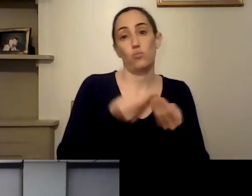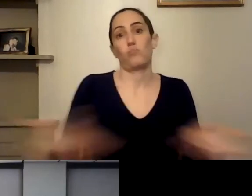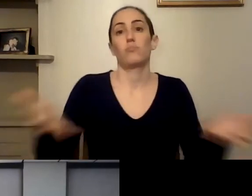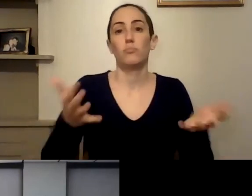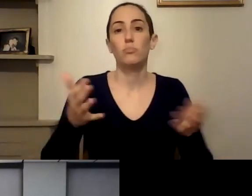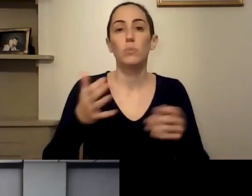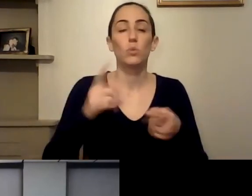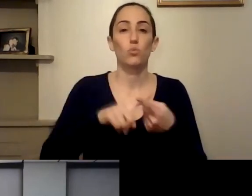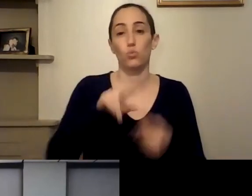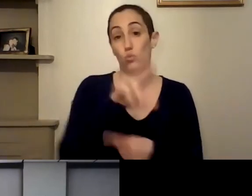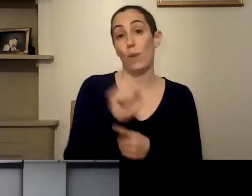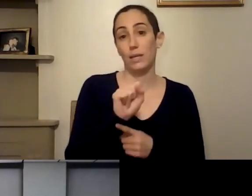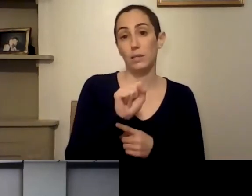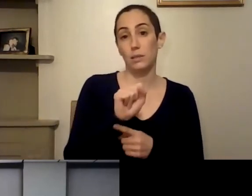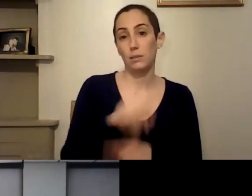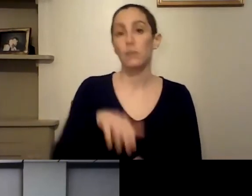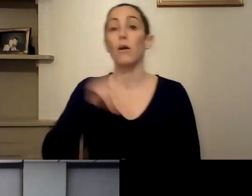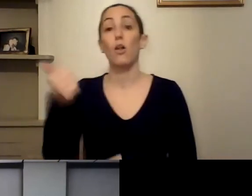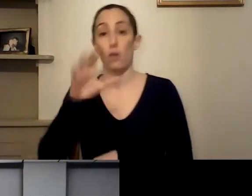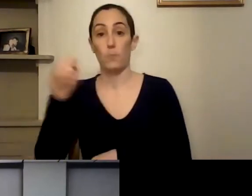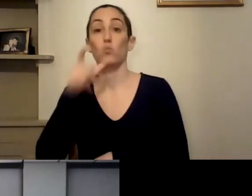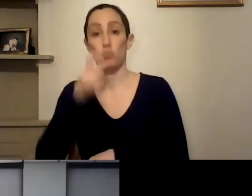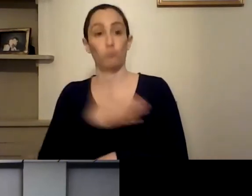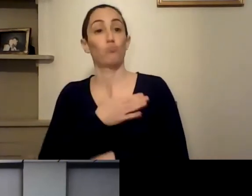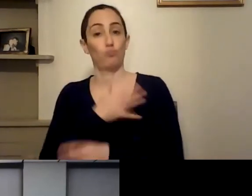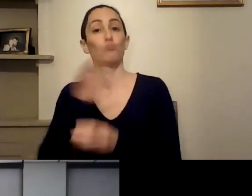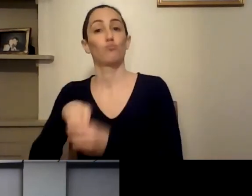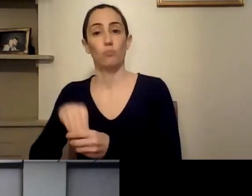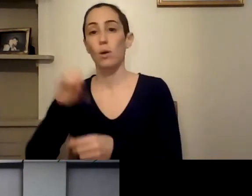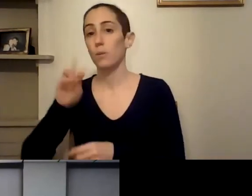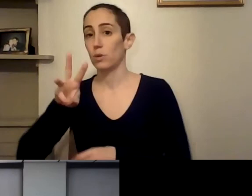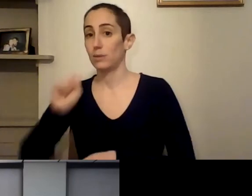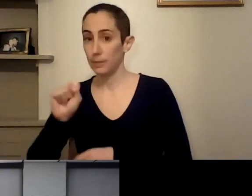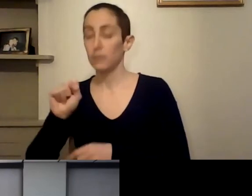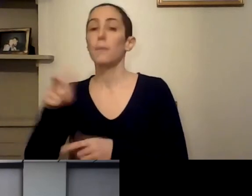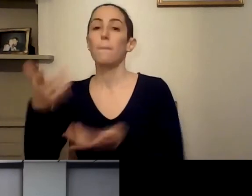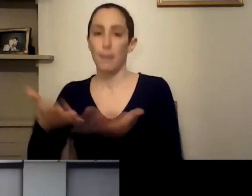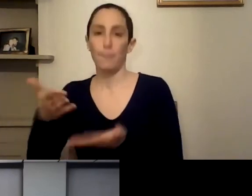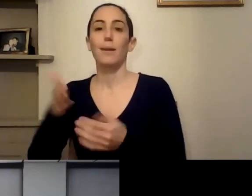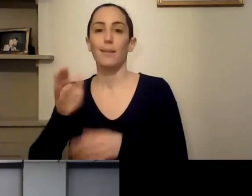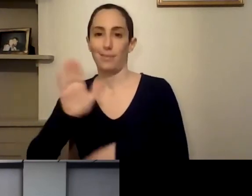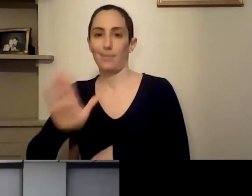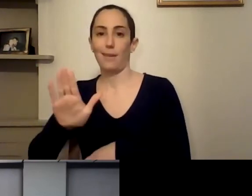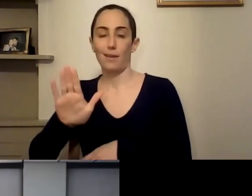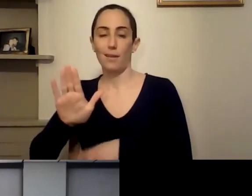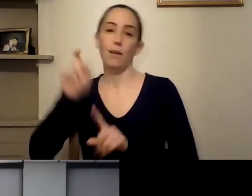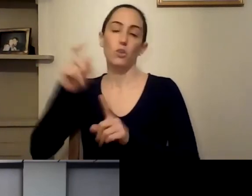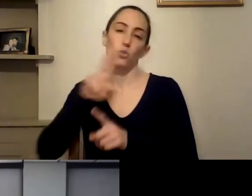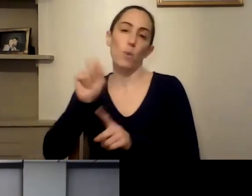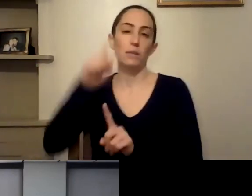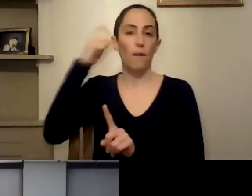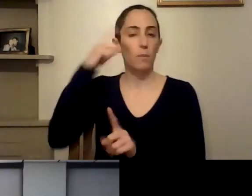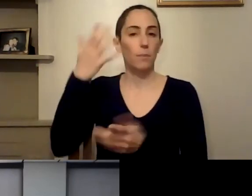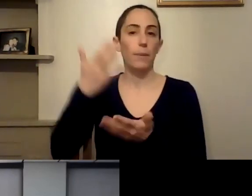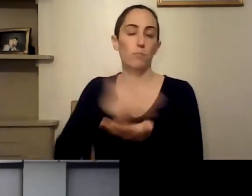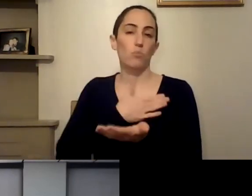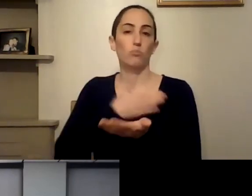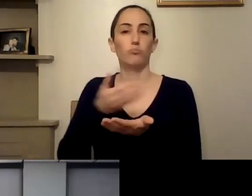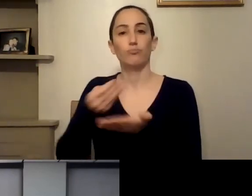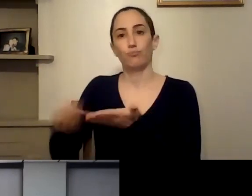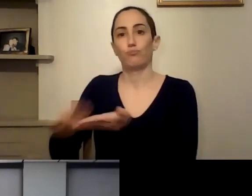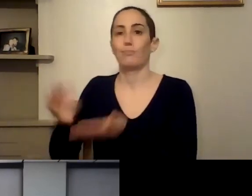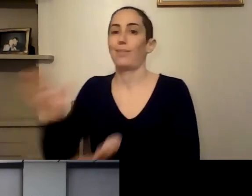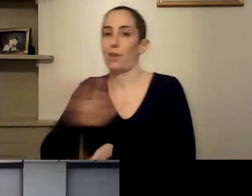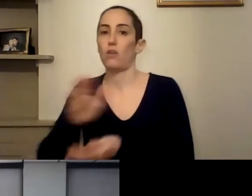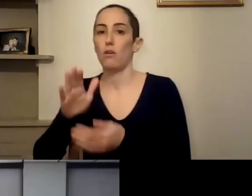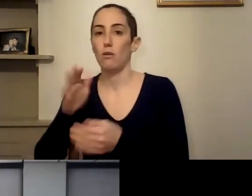Speed, do. So I think availability will depend on the contract that they have with the United States government.